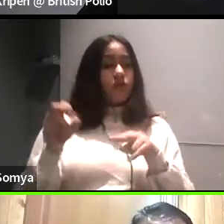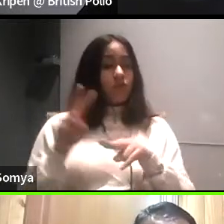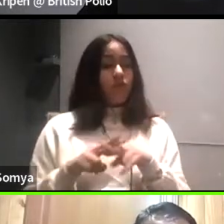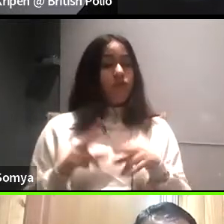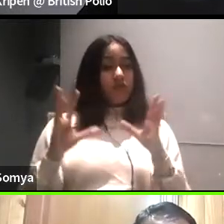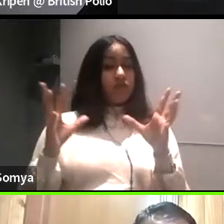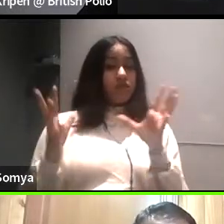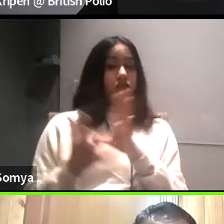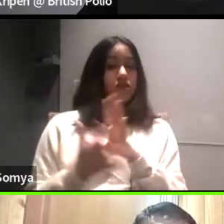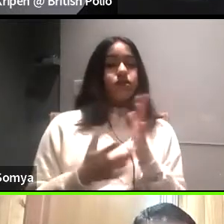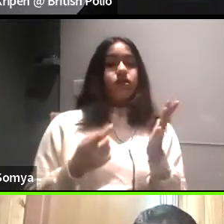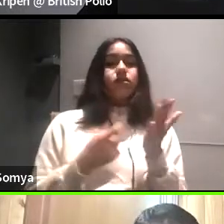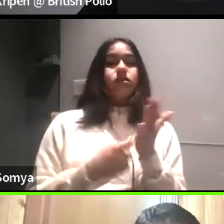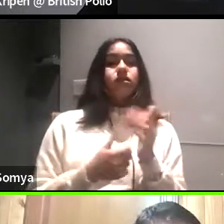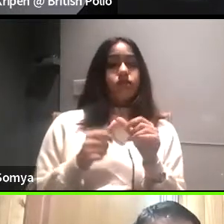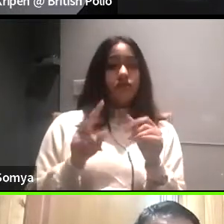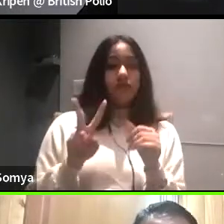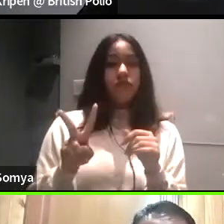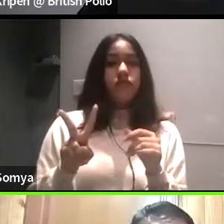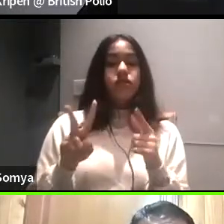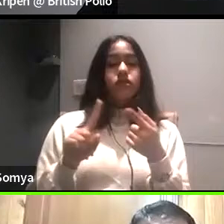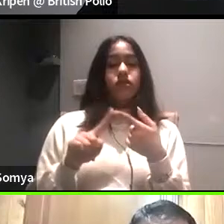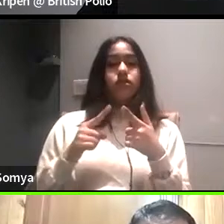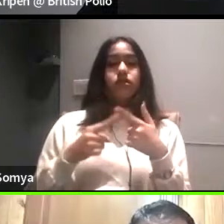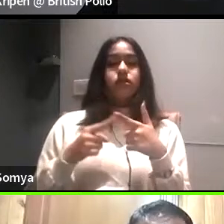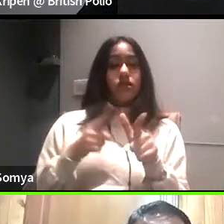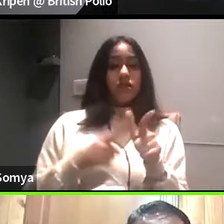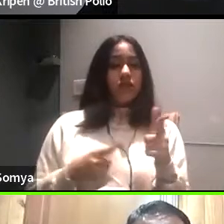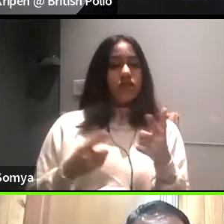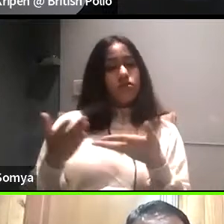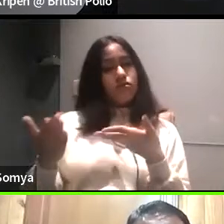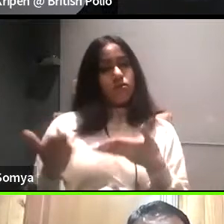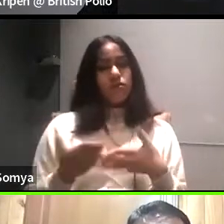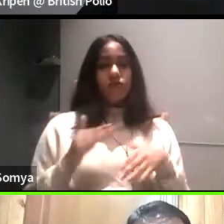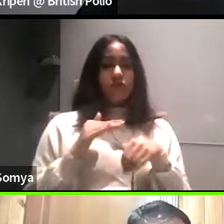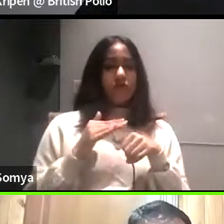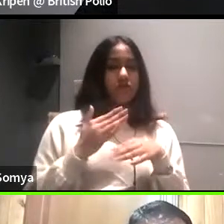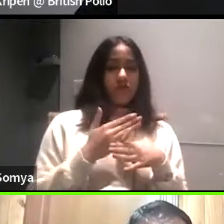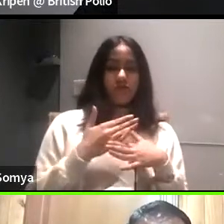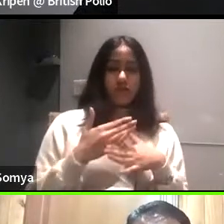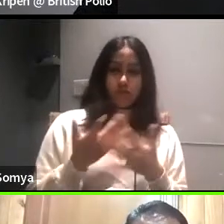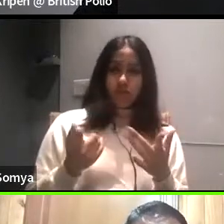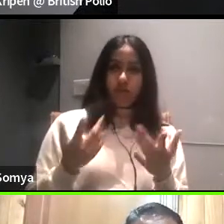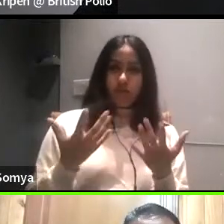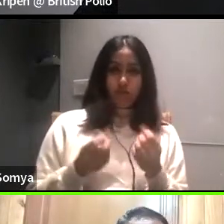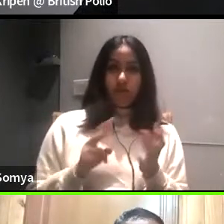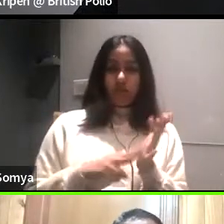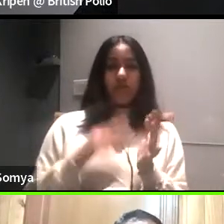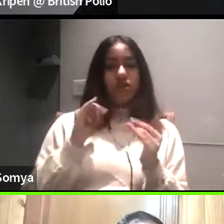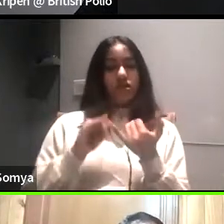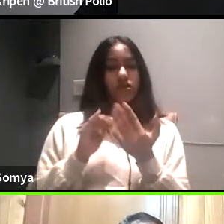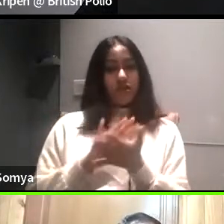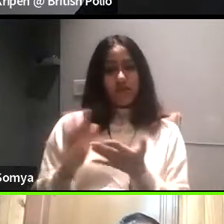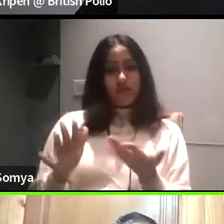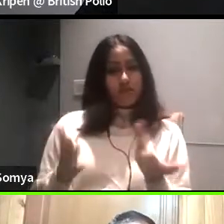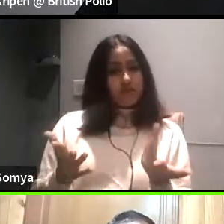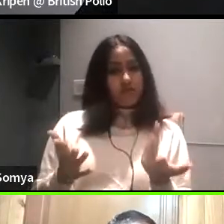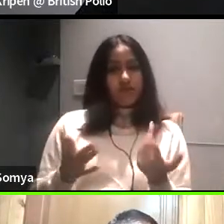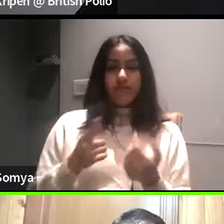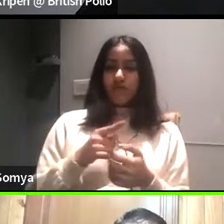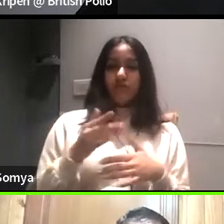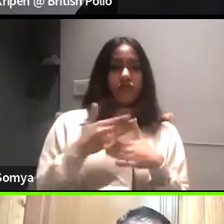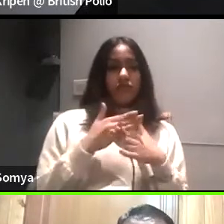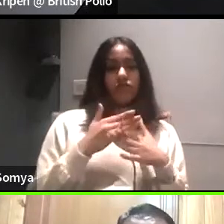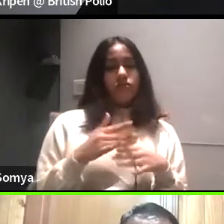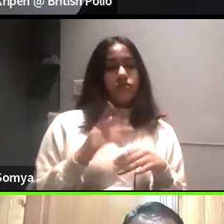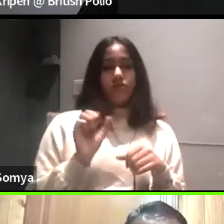country? Revati ji, you want to share? Most welcome. Nish, do you want to share a perspective? Otherwise, Revati ji can share the